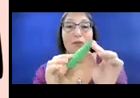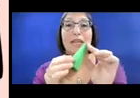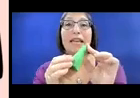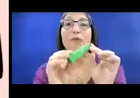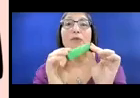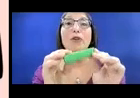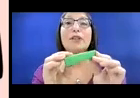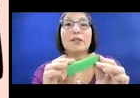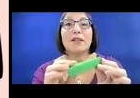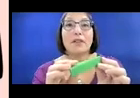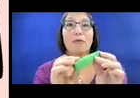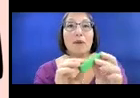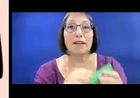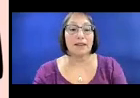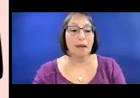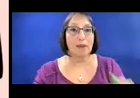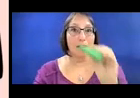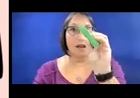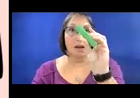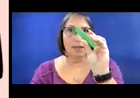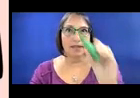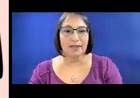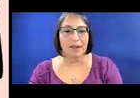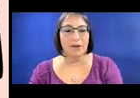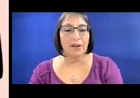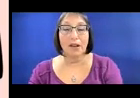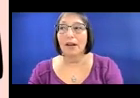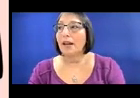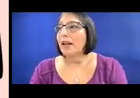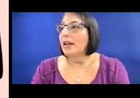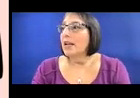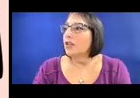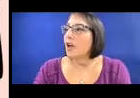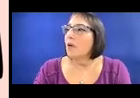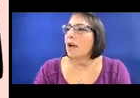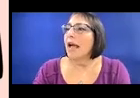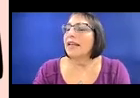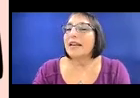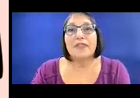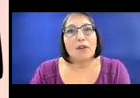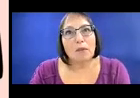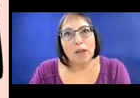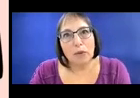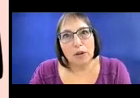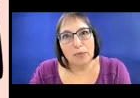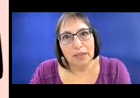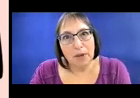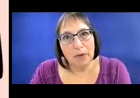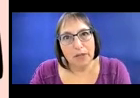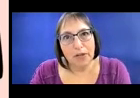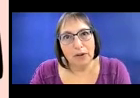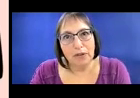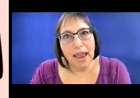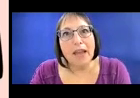to really get a good sense of what needs to happen, and I'll talk about this later. So, I need to figure out the best way to present the